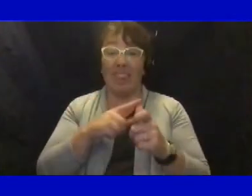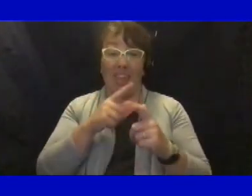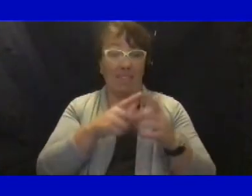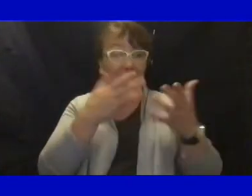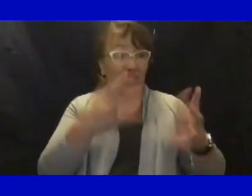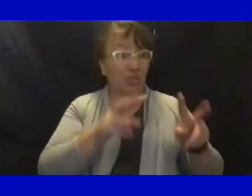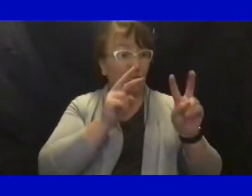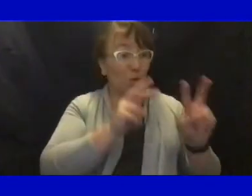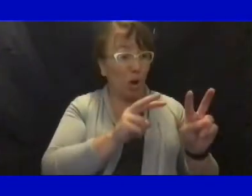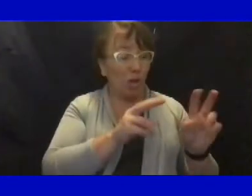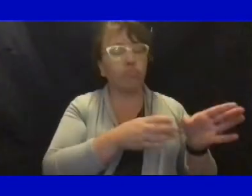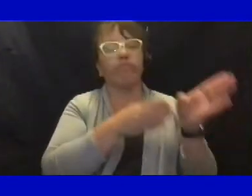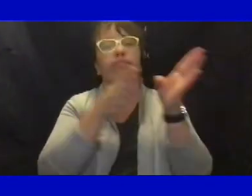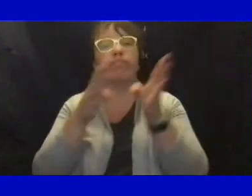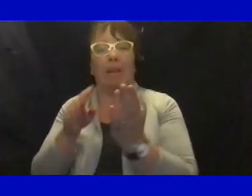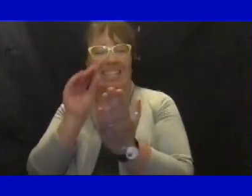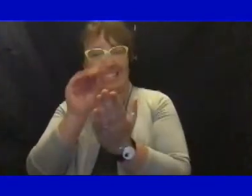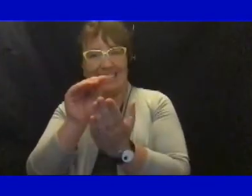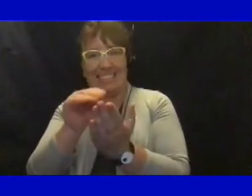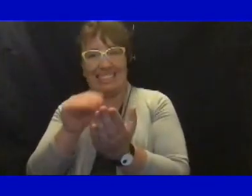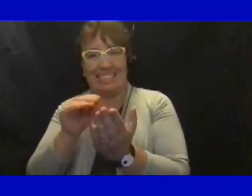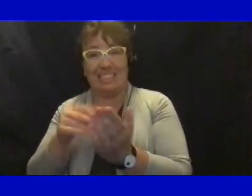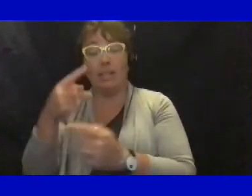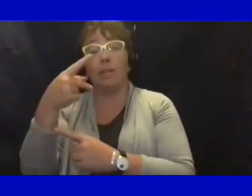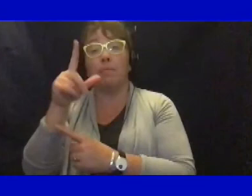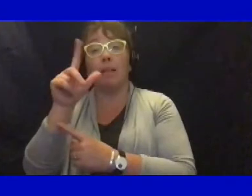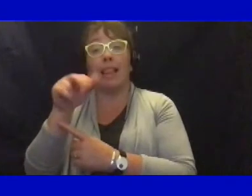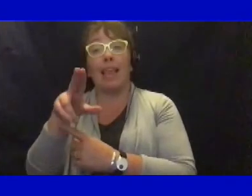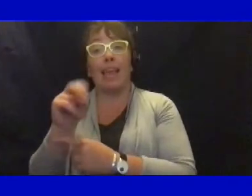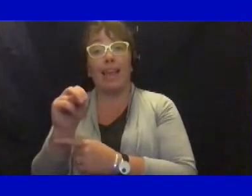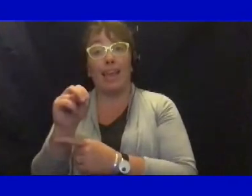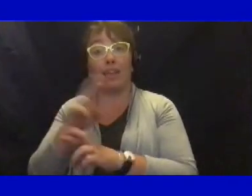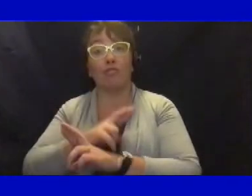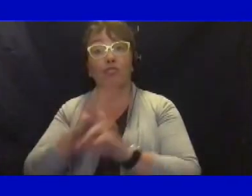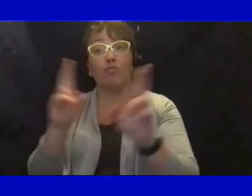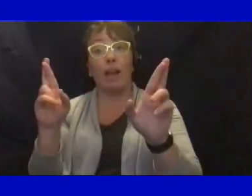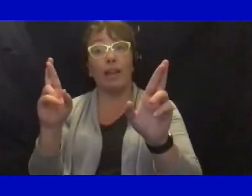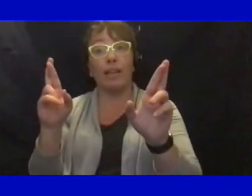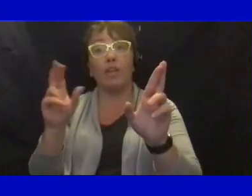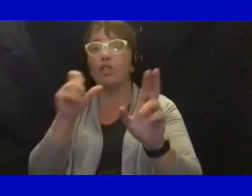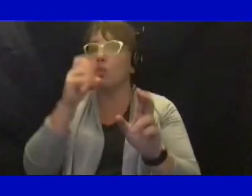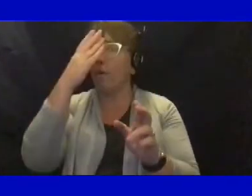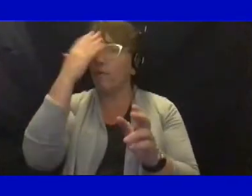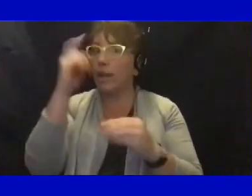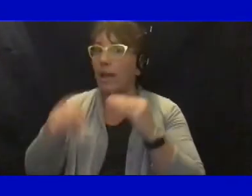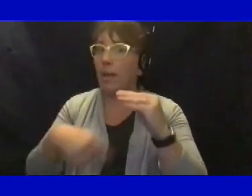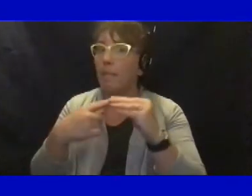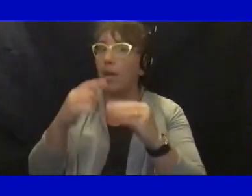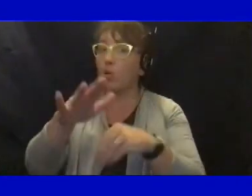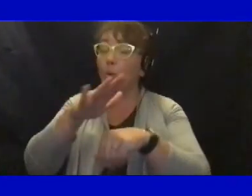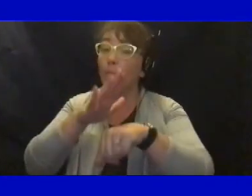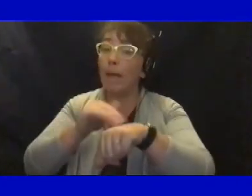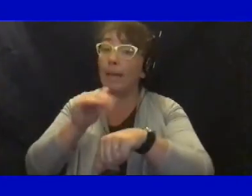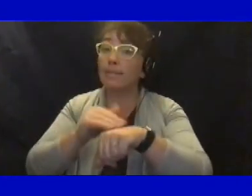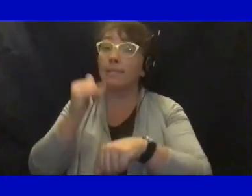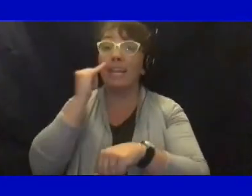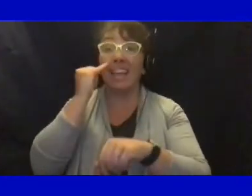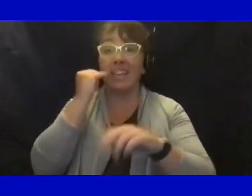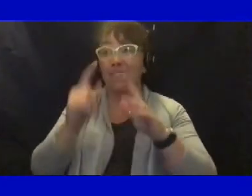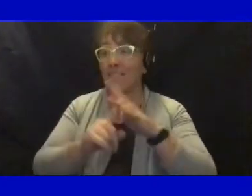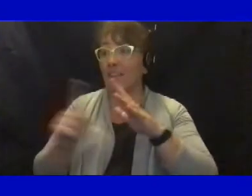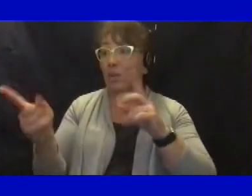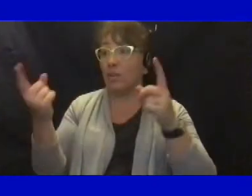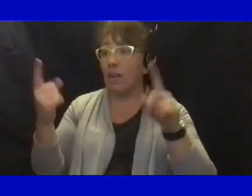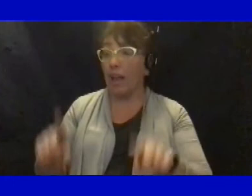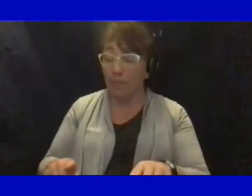includes everyone in your household, including your pets. Know what you're going to do if there's an evacuation called for, if you have to